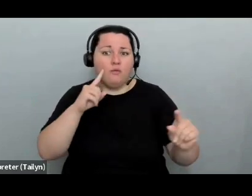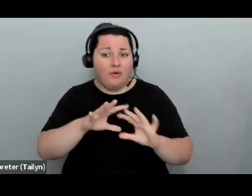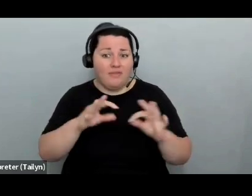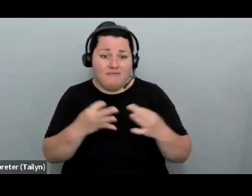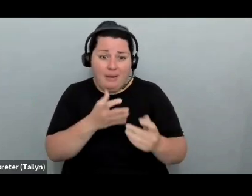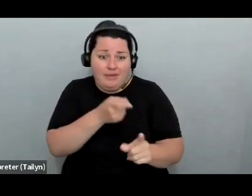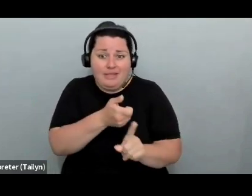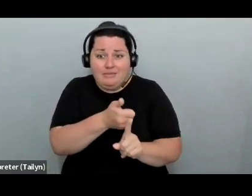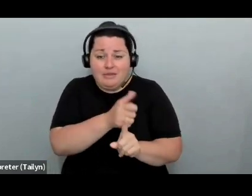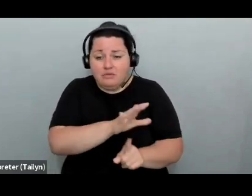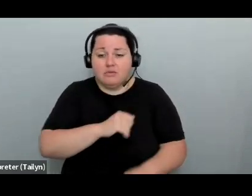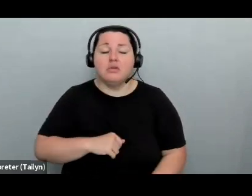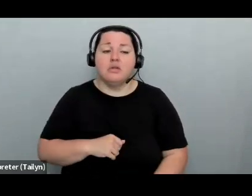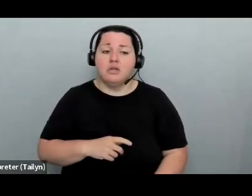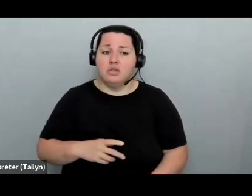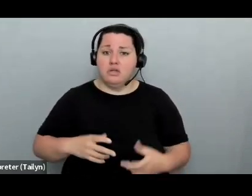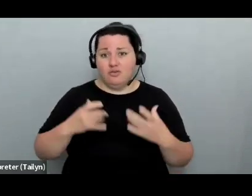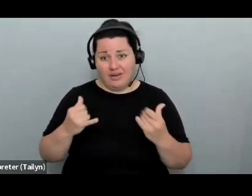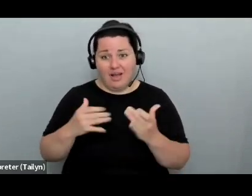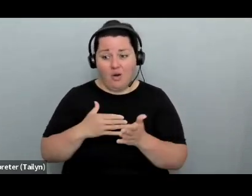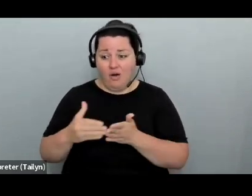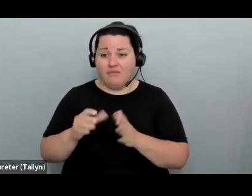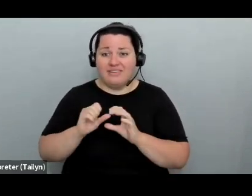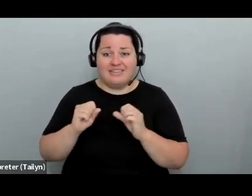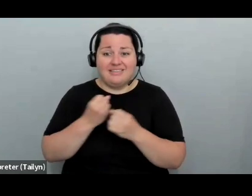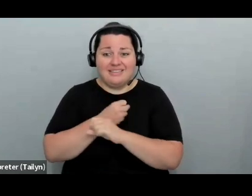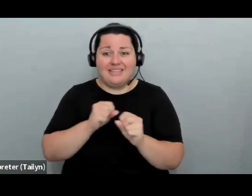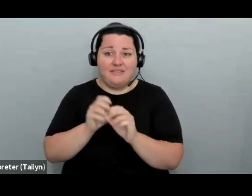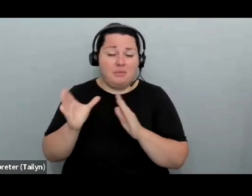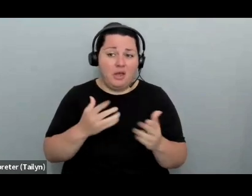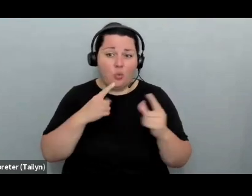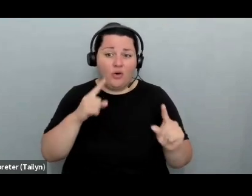families. And right now, so often safety plans work for the system.